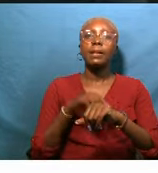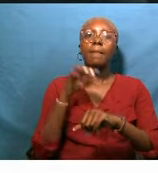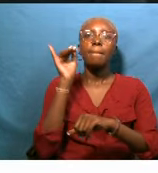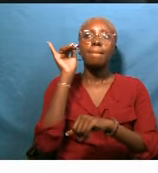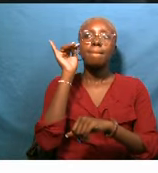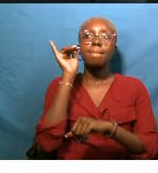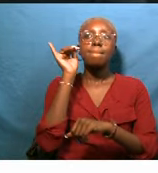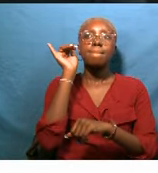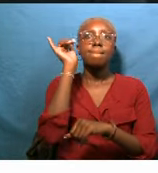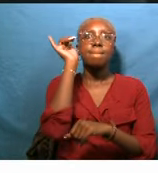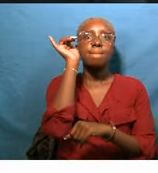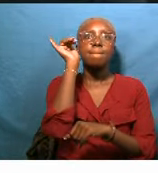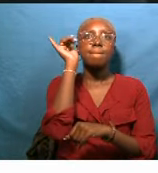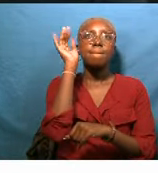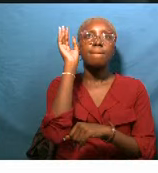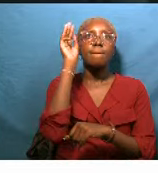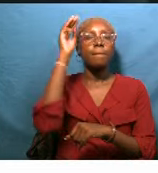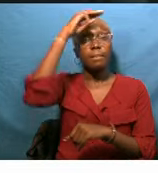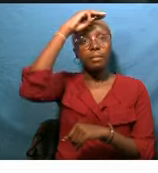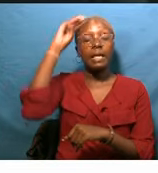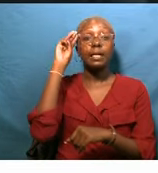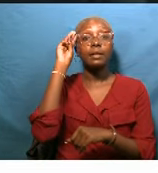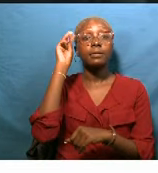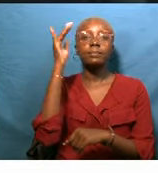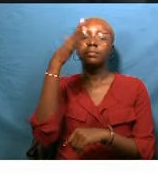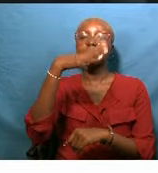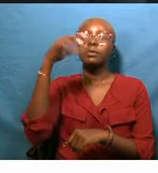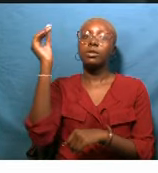the tomb, found an empty tomb,